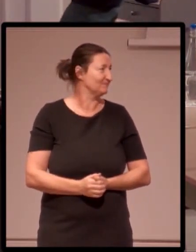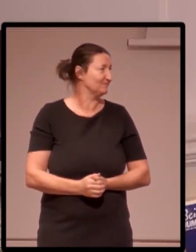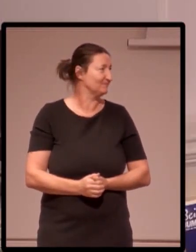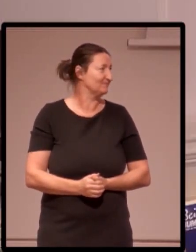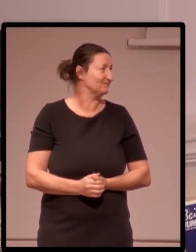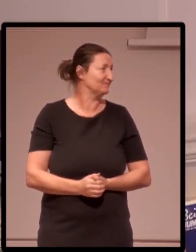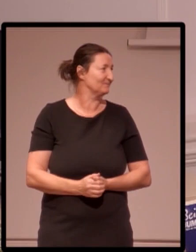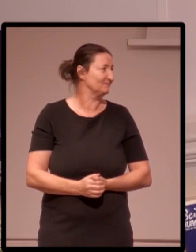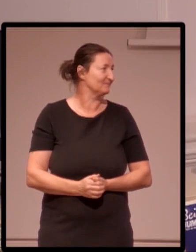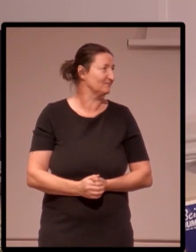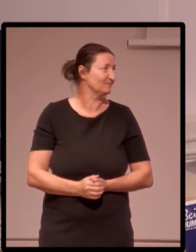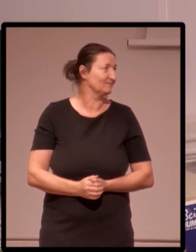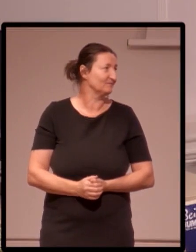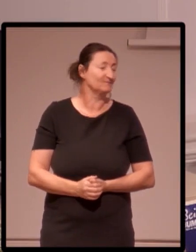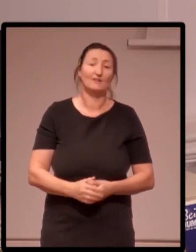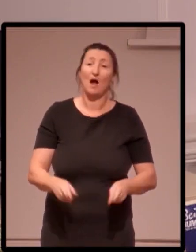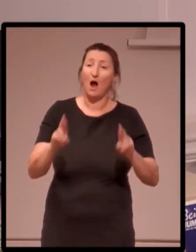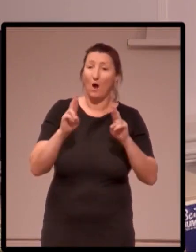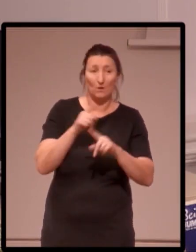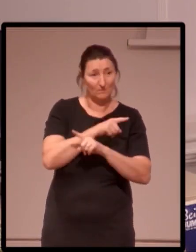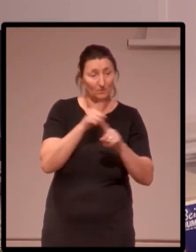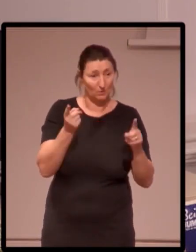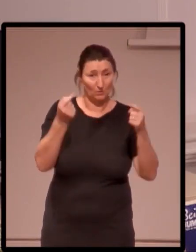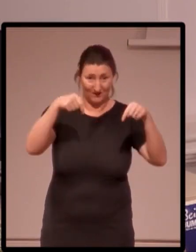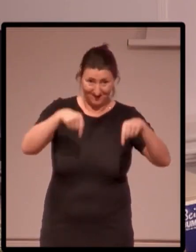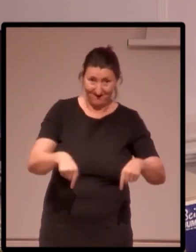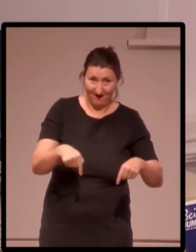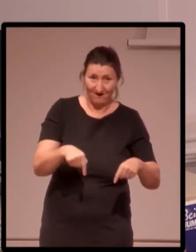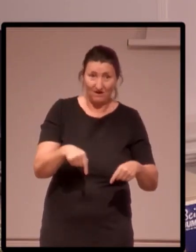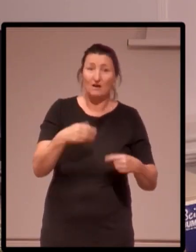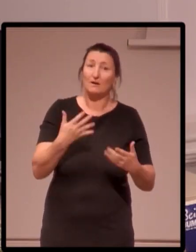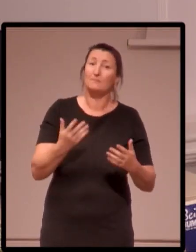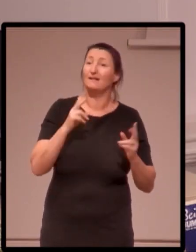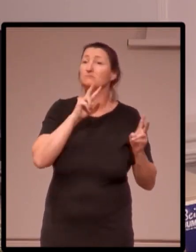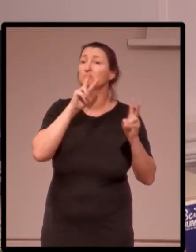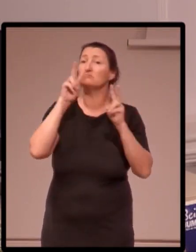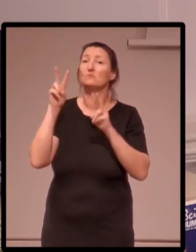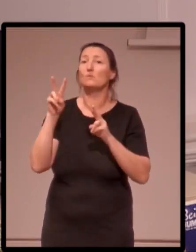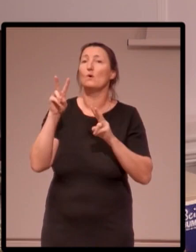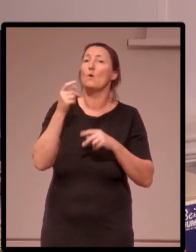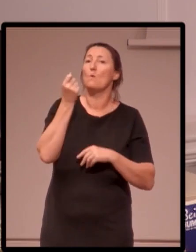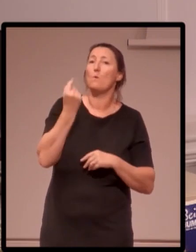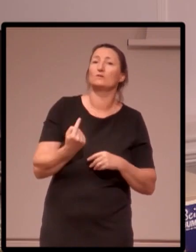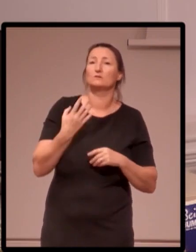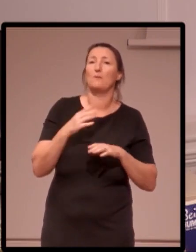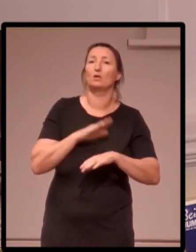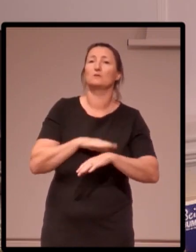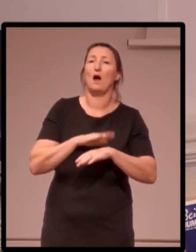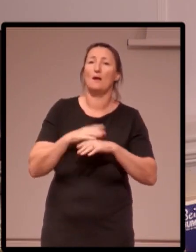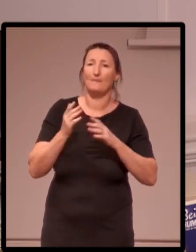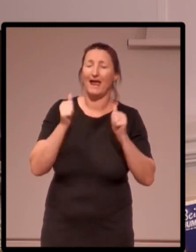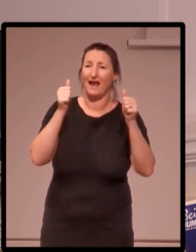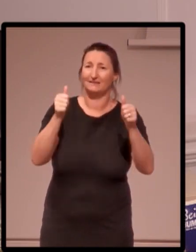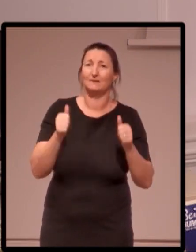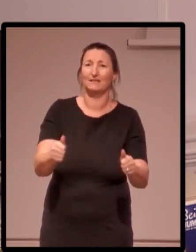So, I hope those that are here in person have had a chance to view the Once Upon a Time exhibition, the history